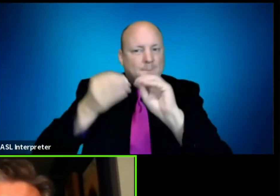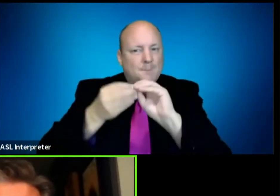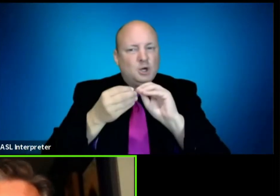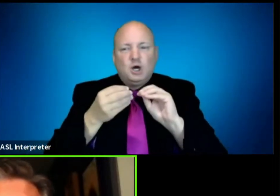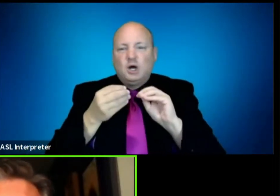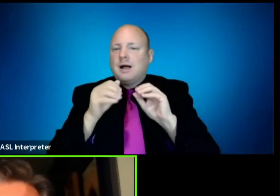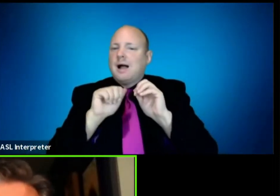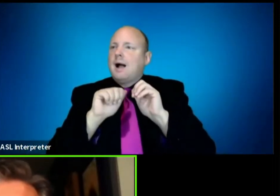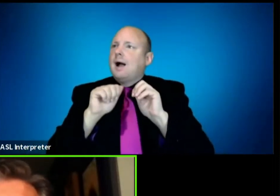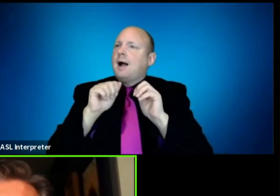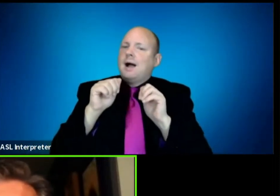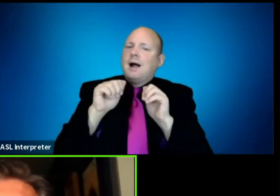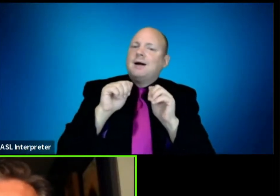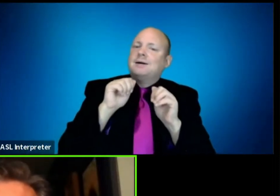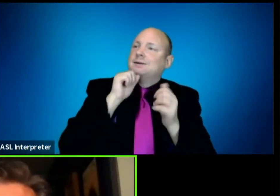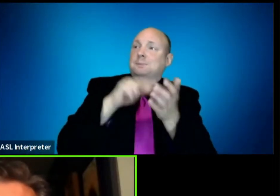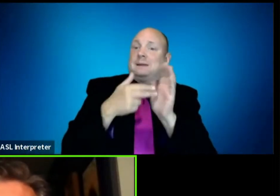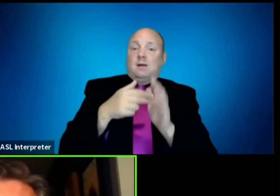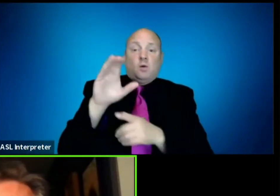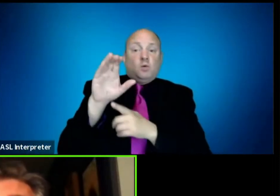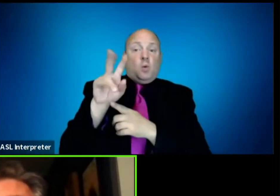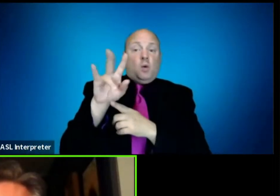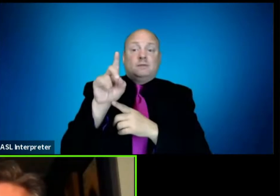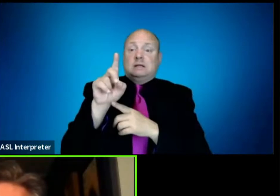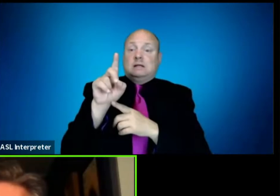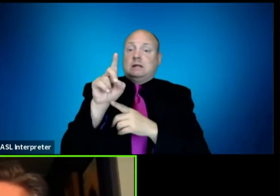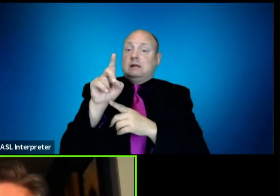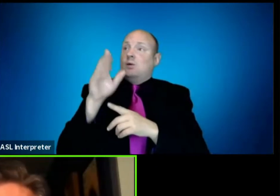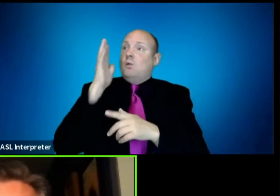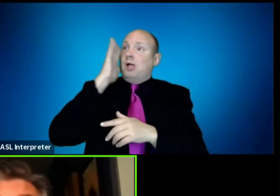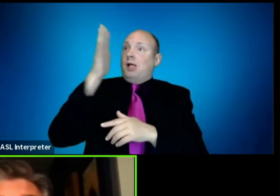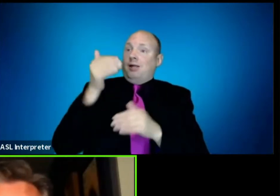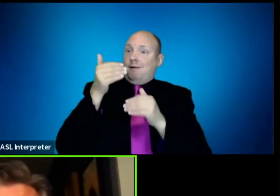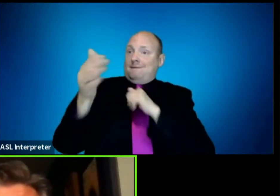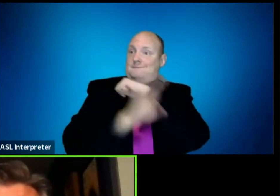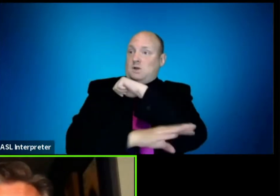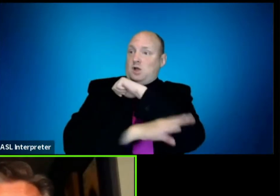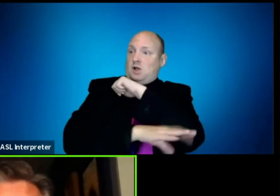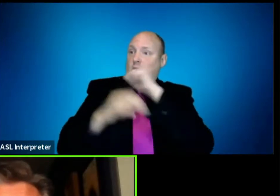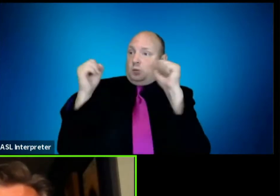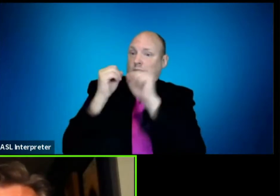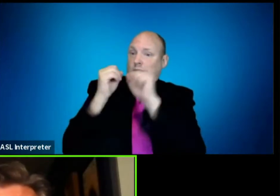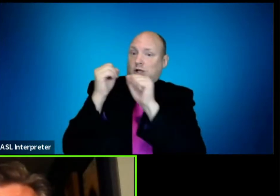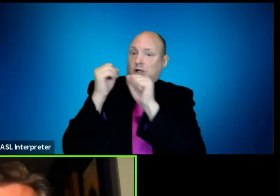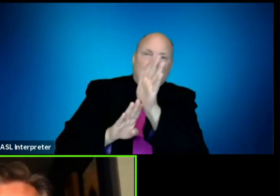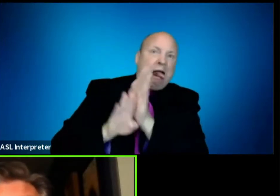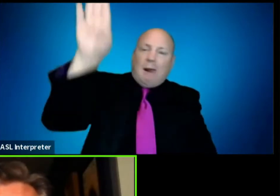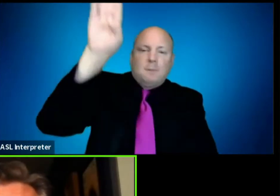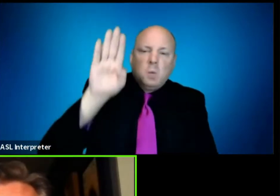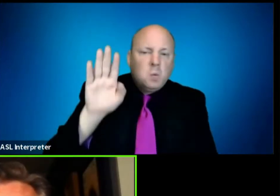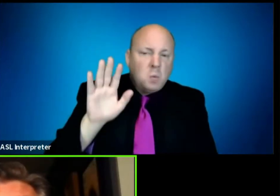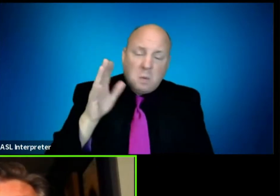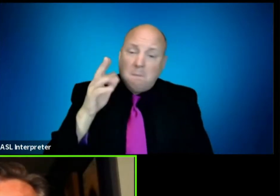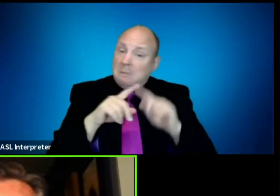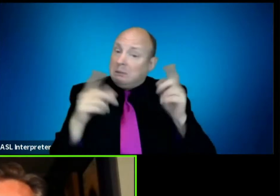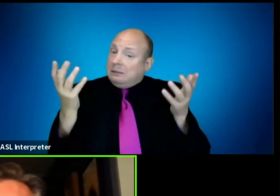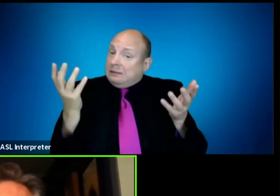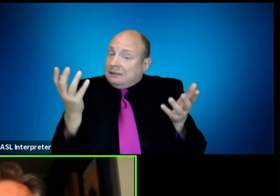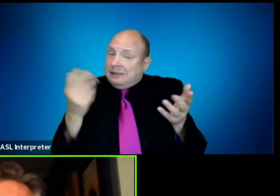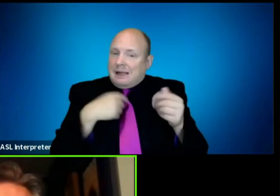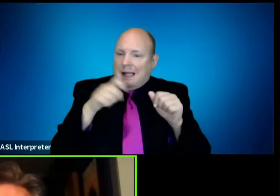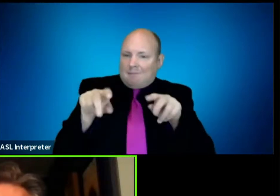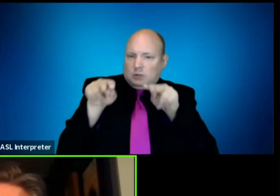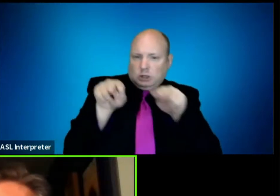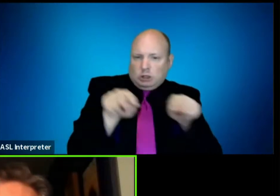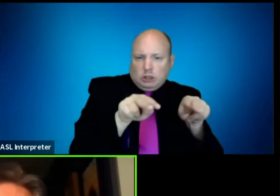surges again in the fall or in the winter, that we're not going to face some difficult decisions about moving classrooms or cohorts to distance learning, but we